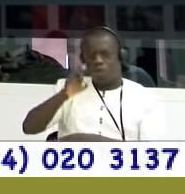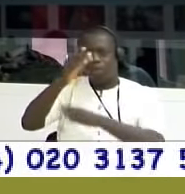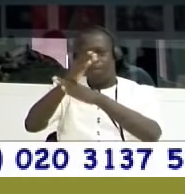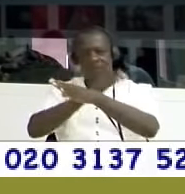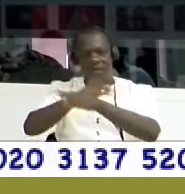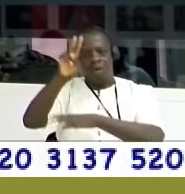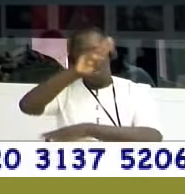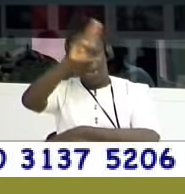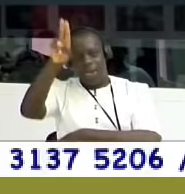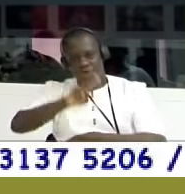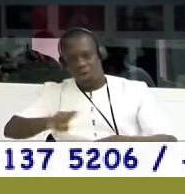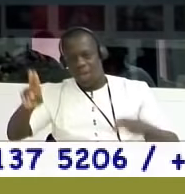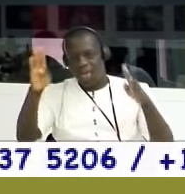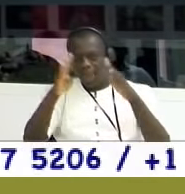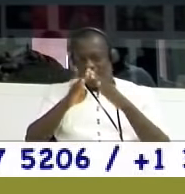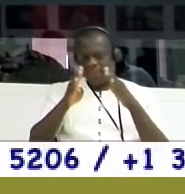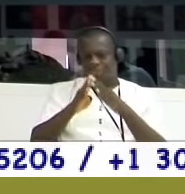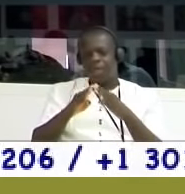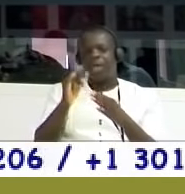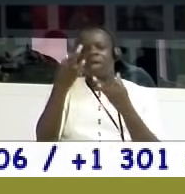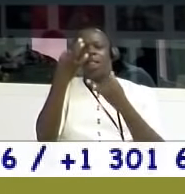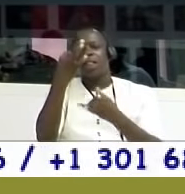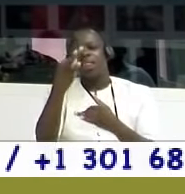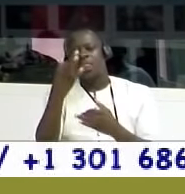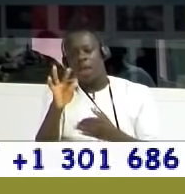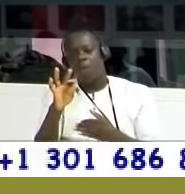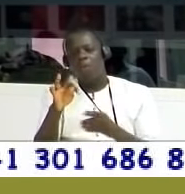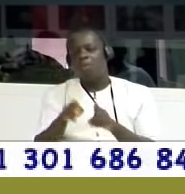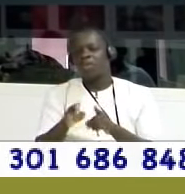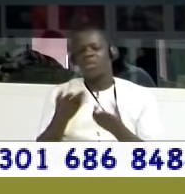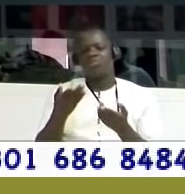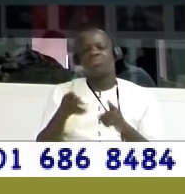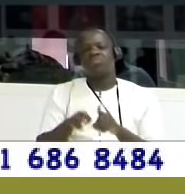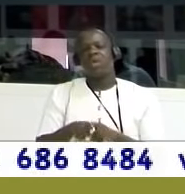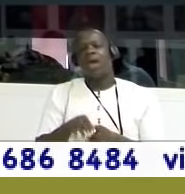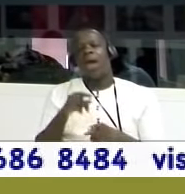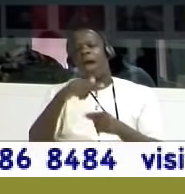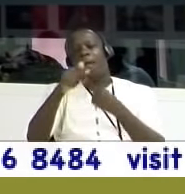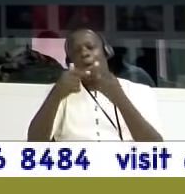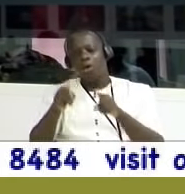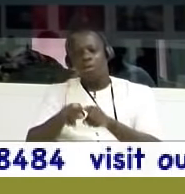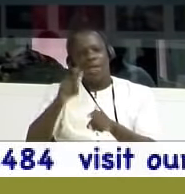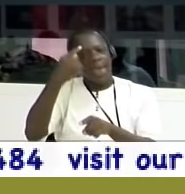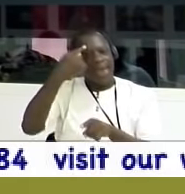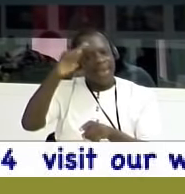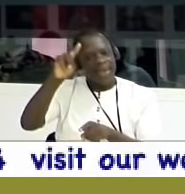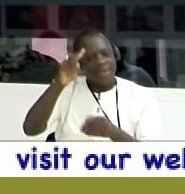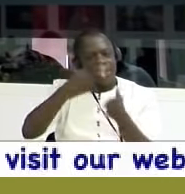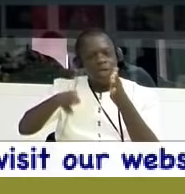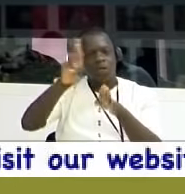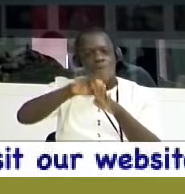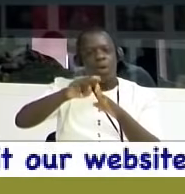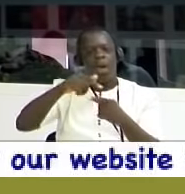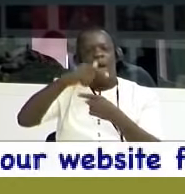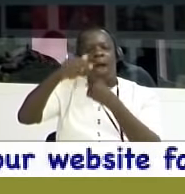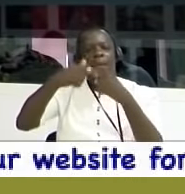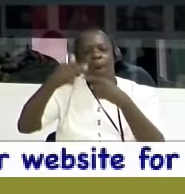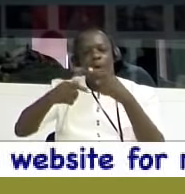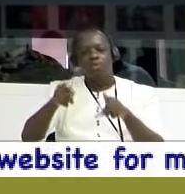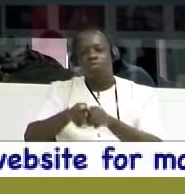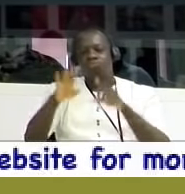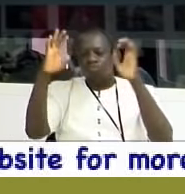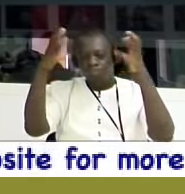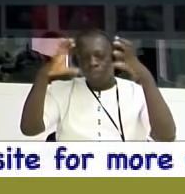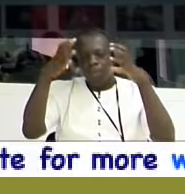came to matters such as intelligence reports concerning issues that were happening in the country,